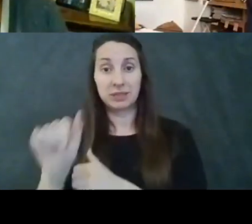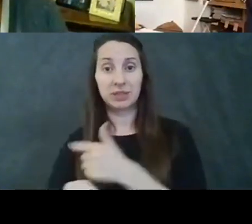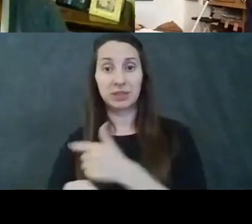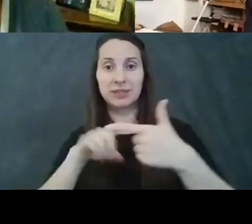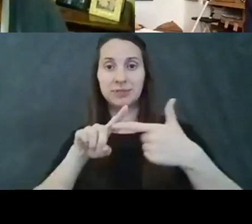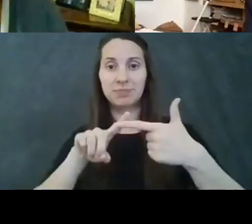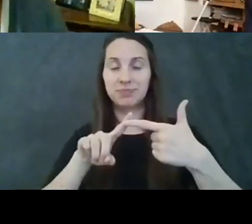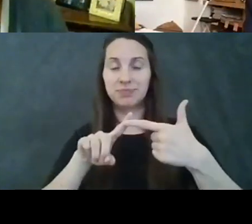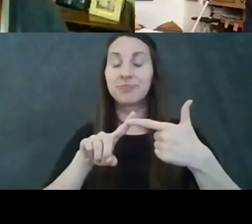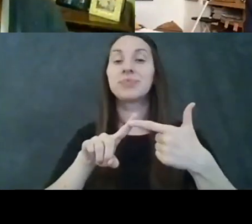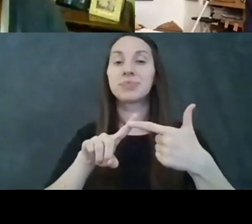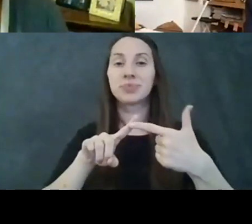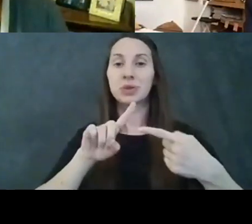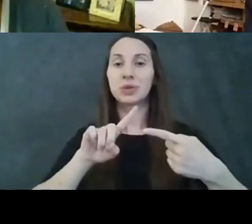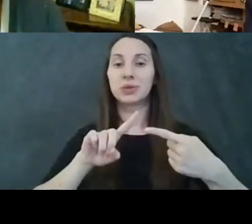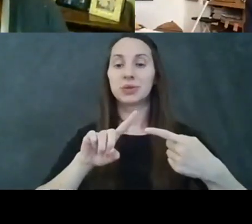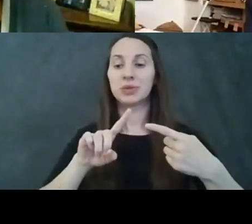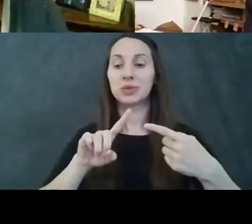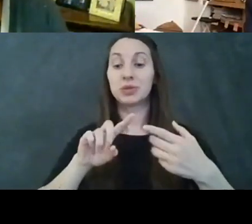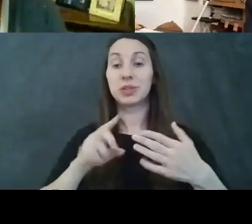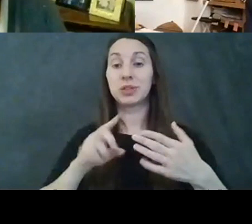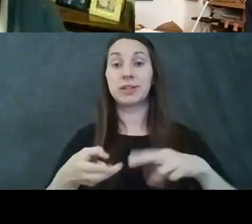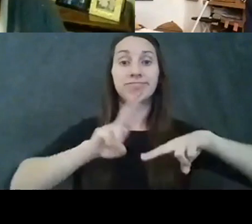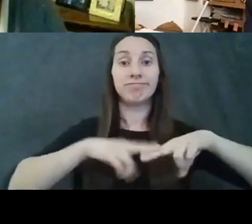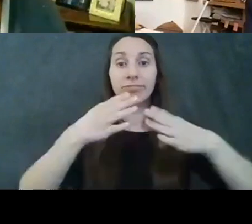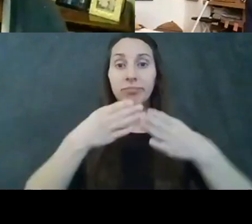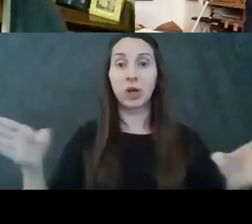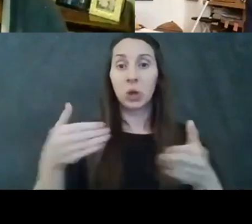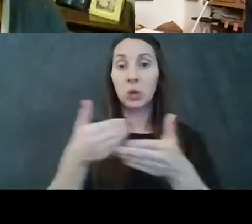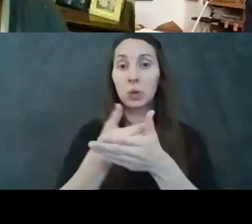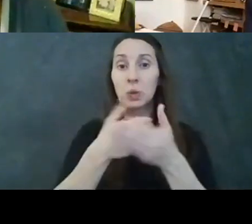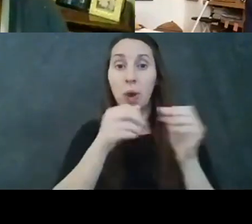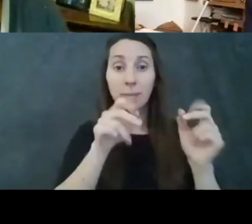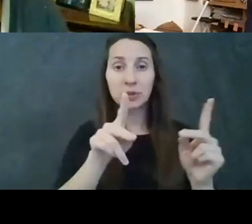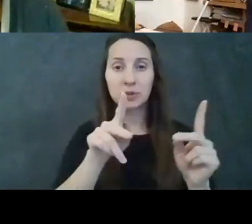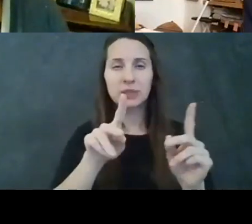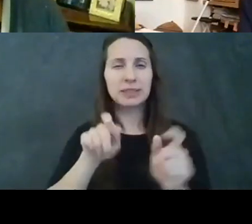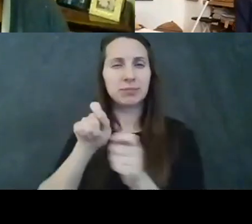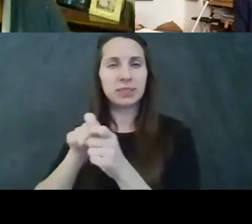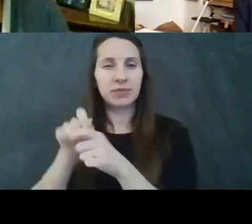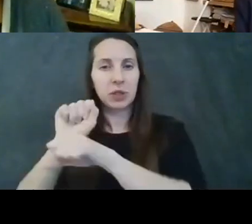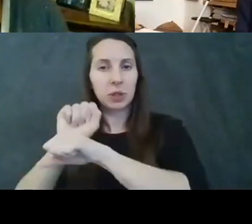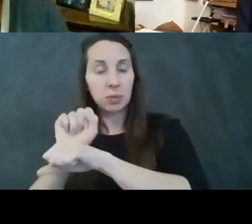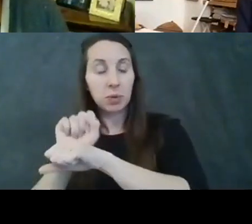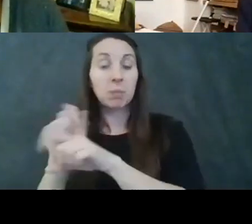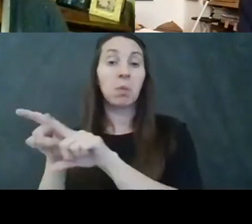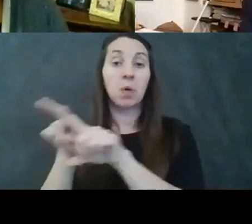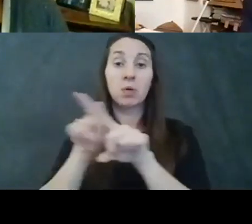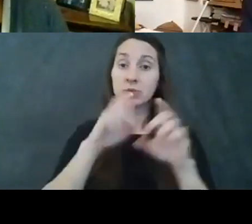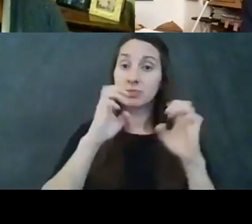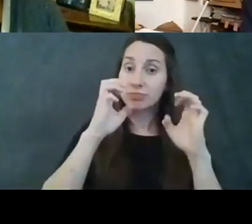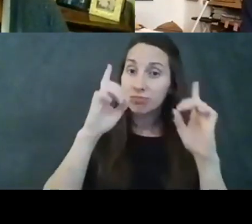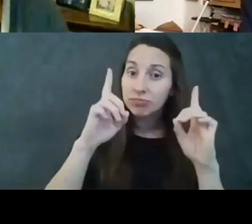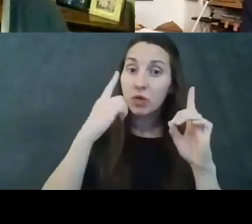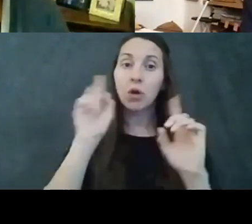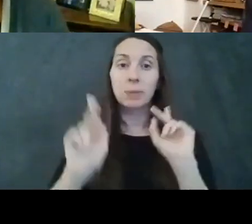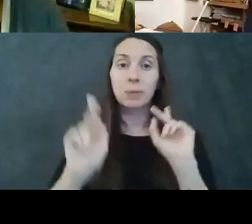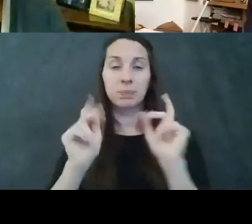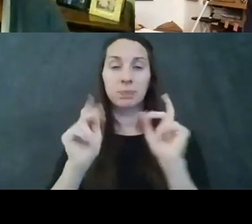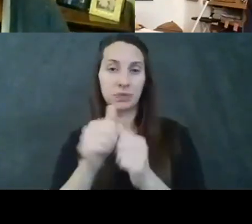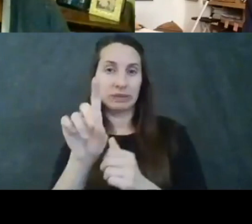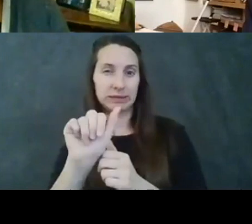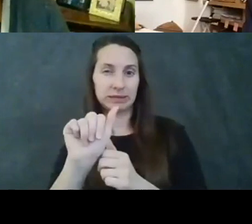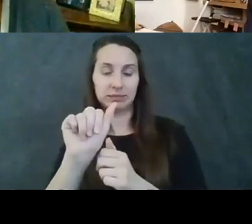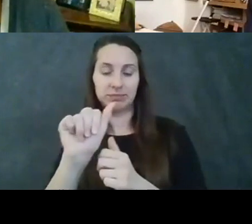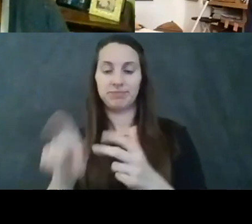to enhance and open up new opportunities, particularly for employment, but also for education for persons with disabilities. And third is